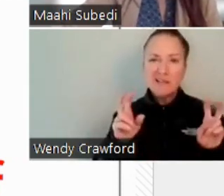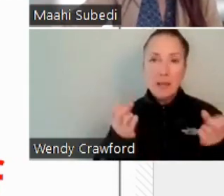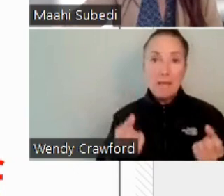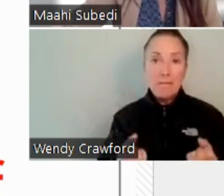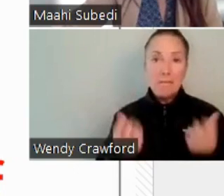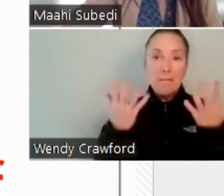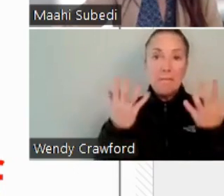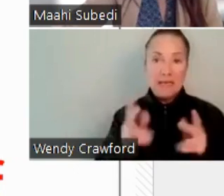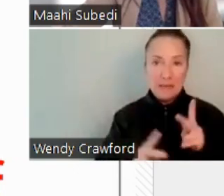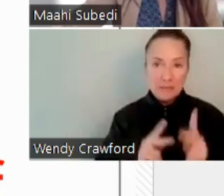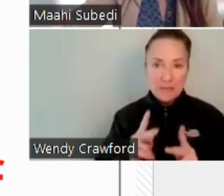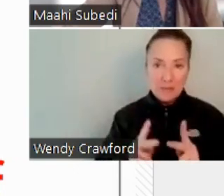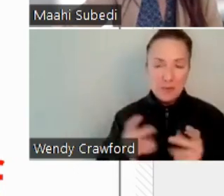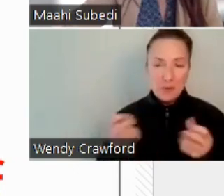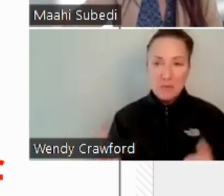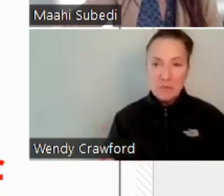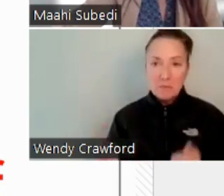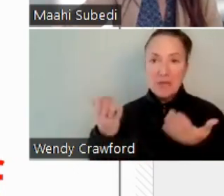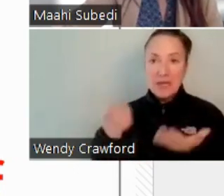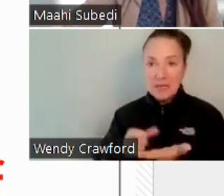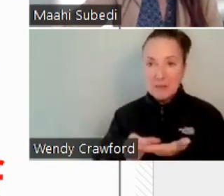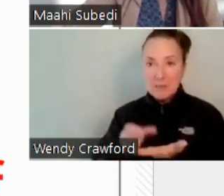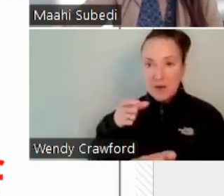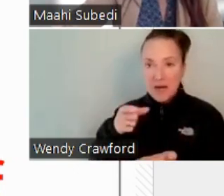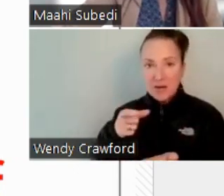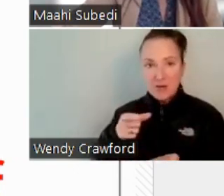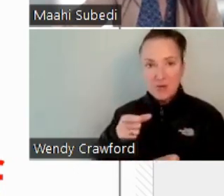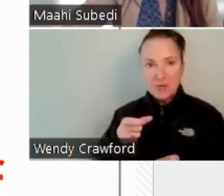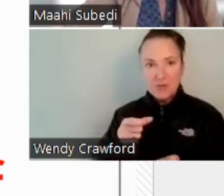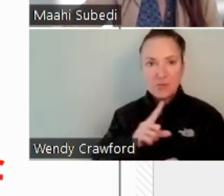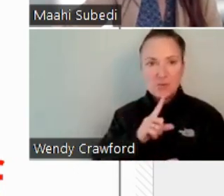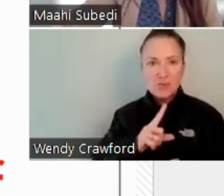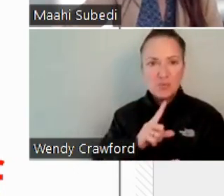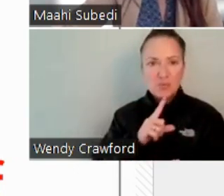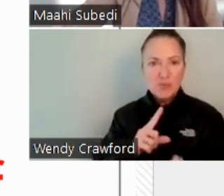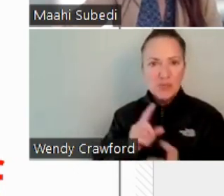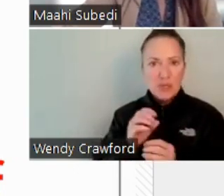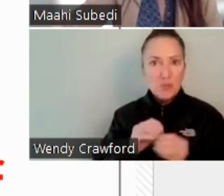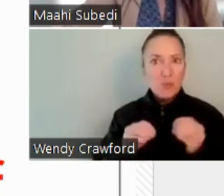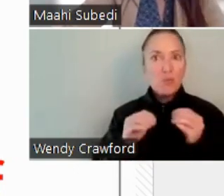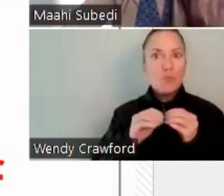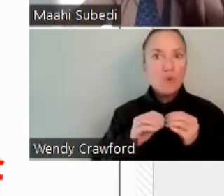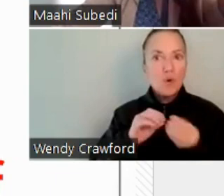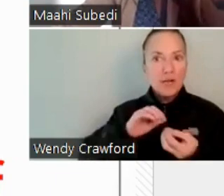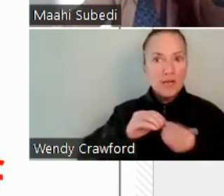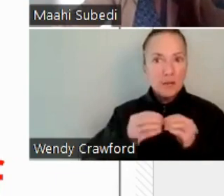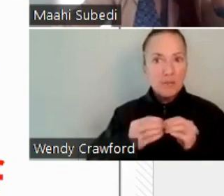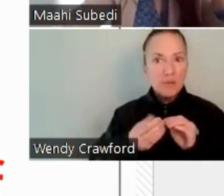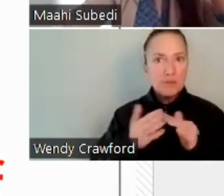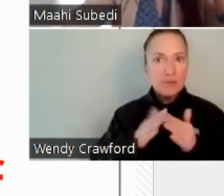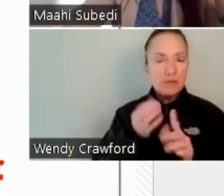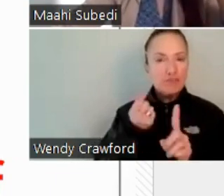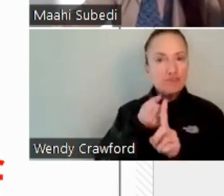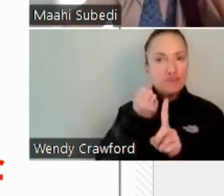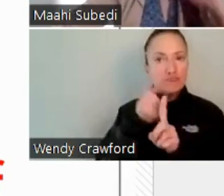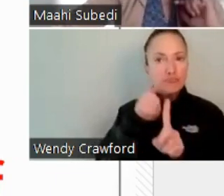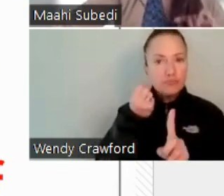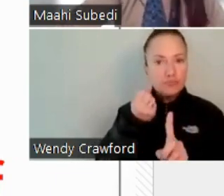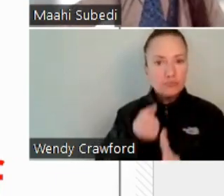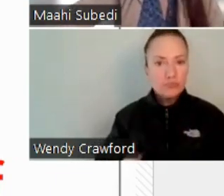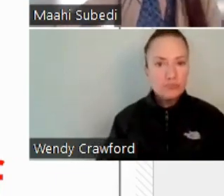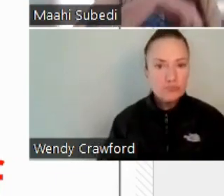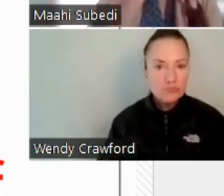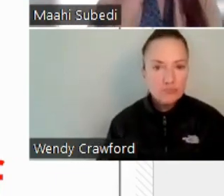bottles, right? Don't you think that when you add numbers, it makes something seem even more significant and real.